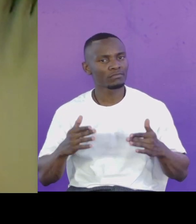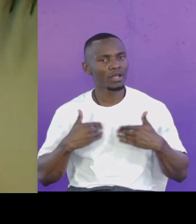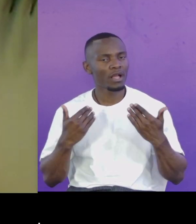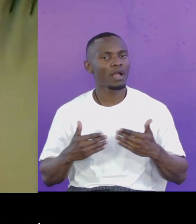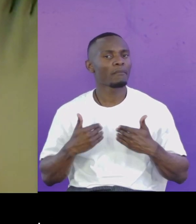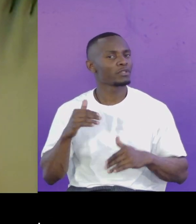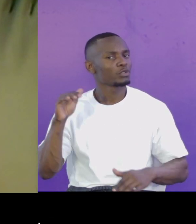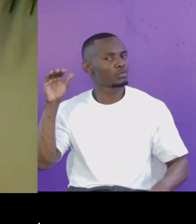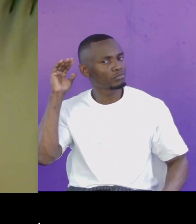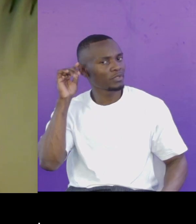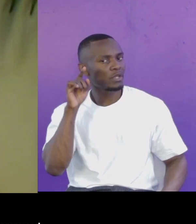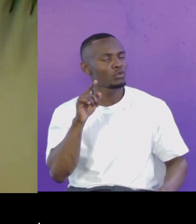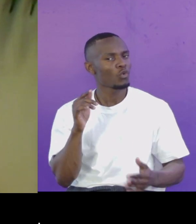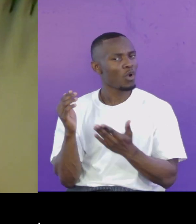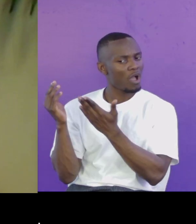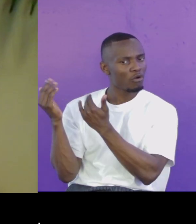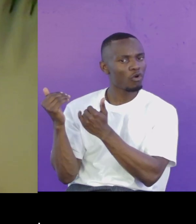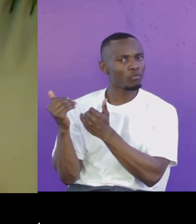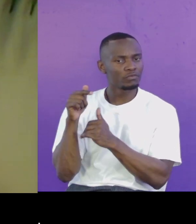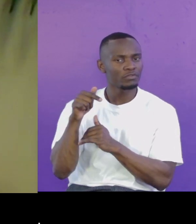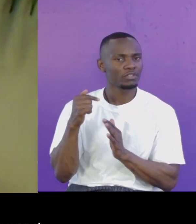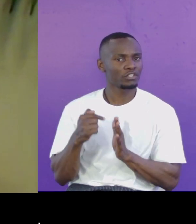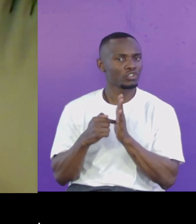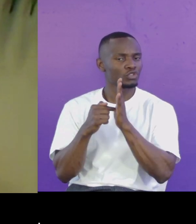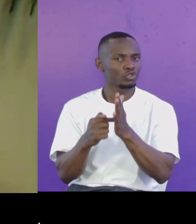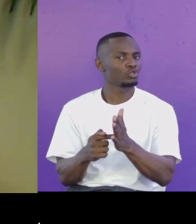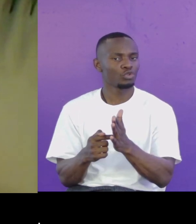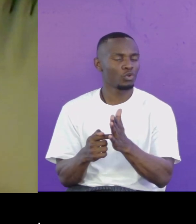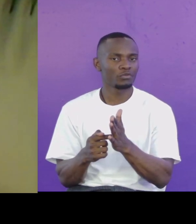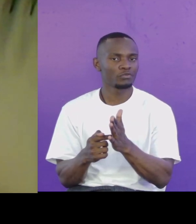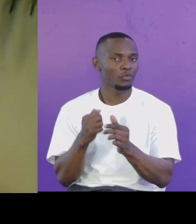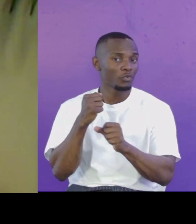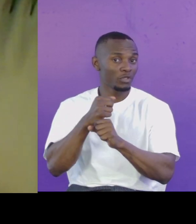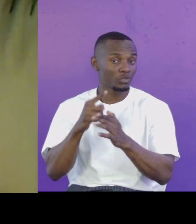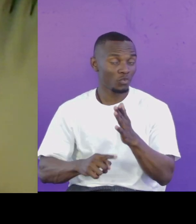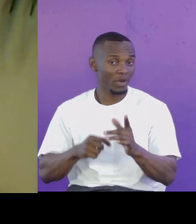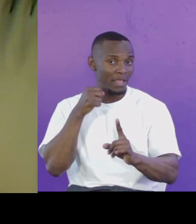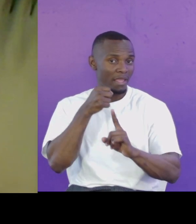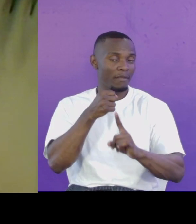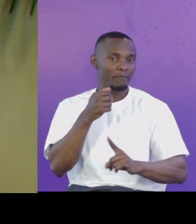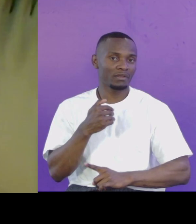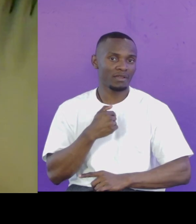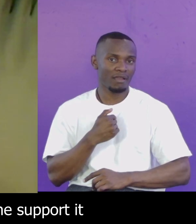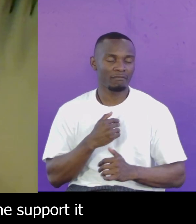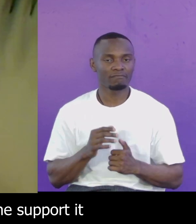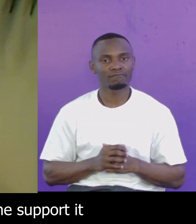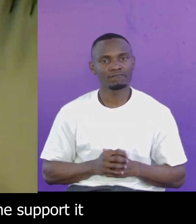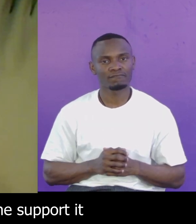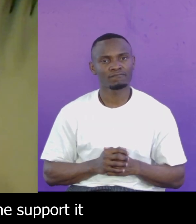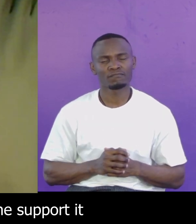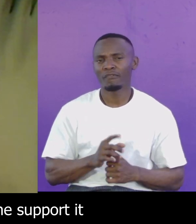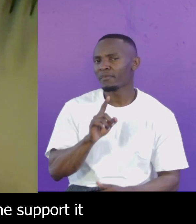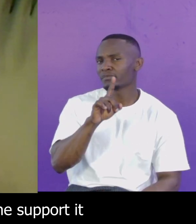hopeful that the Angeline Show will bring impact. Now, just a question: do you